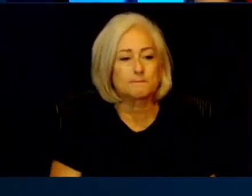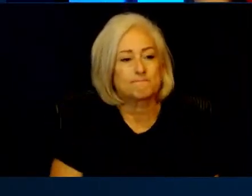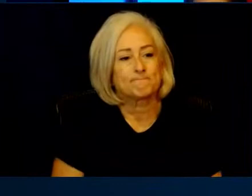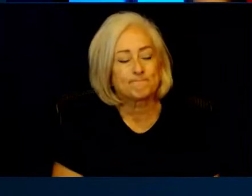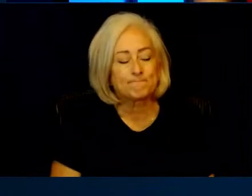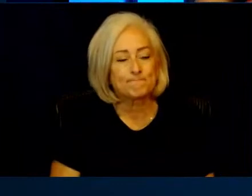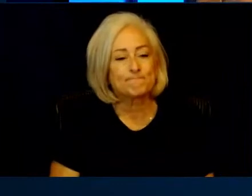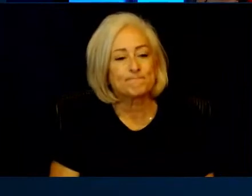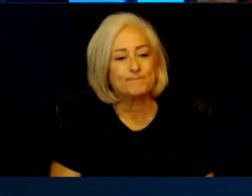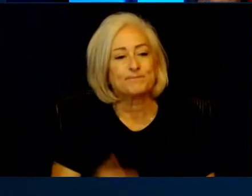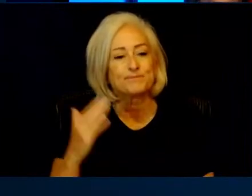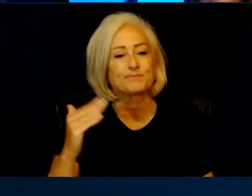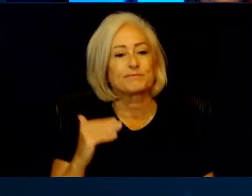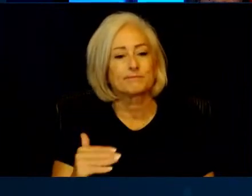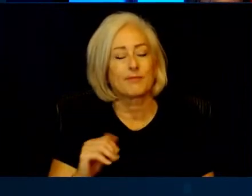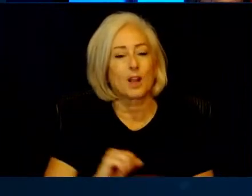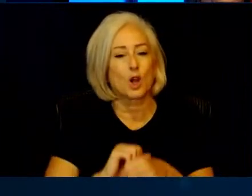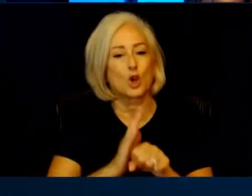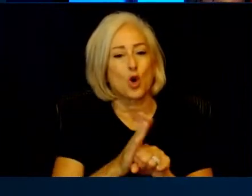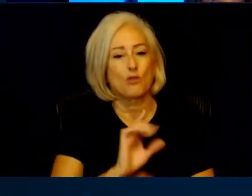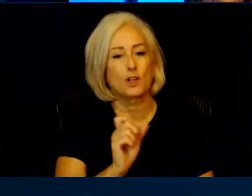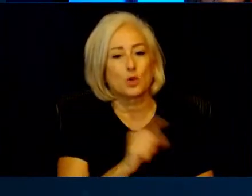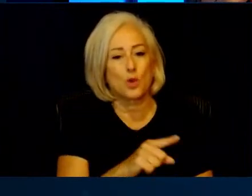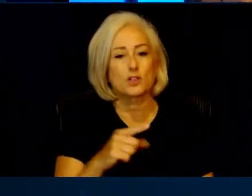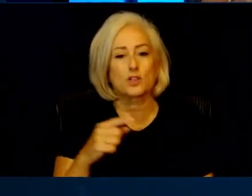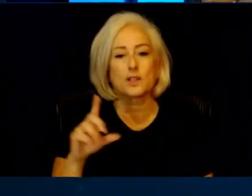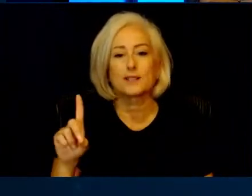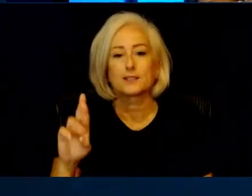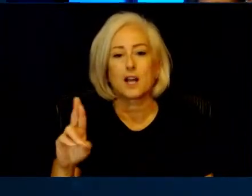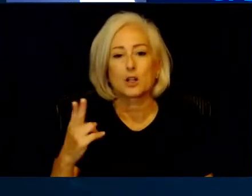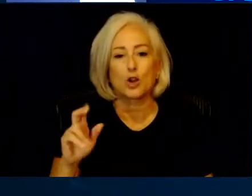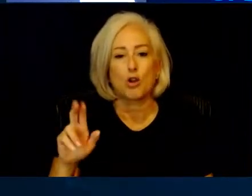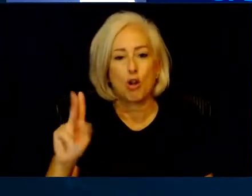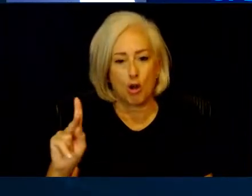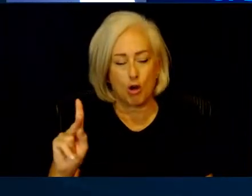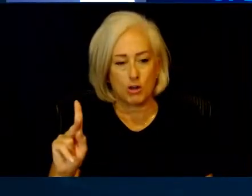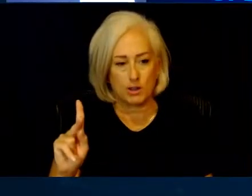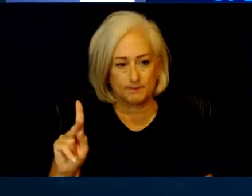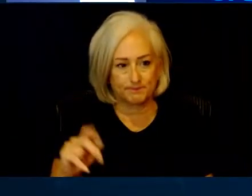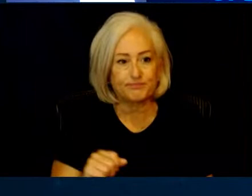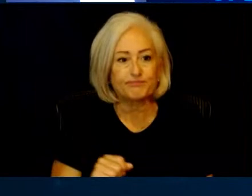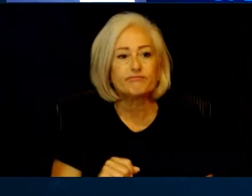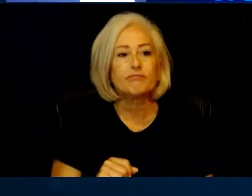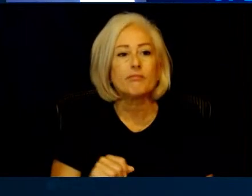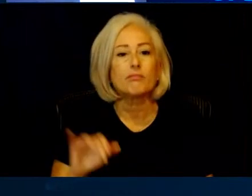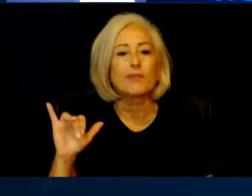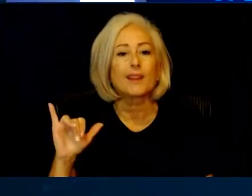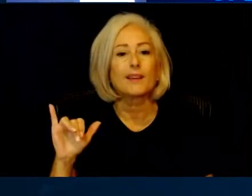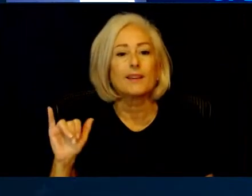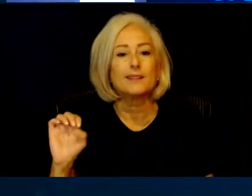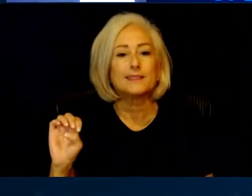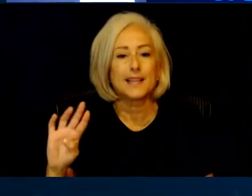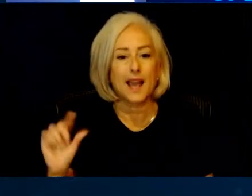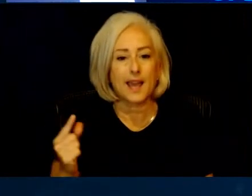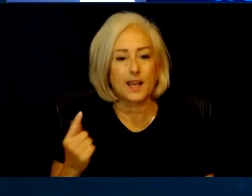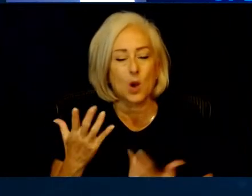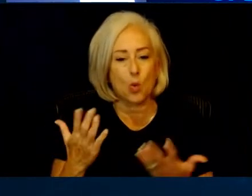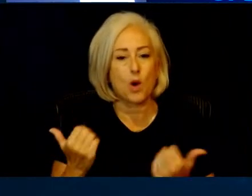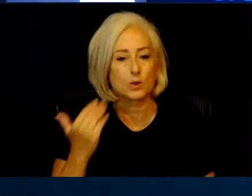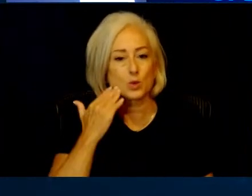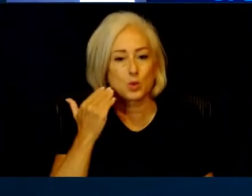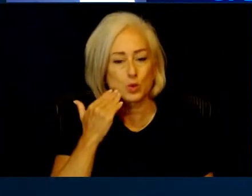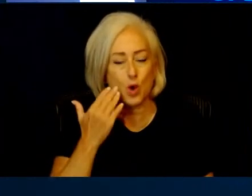a COVID question. This one's for Dr. Hawkinson, and this is from Yen Liang. Yen Liang would like to know if prior infection